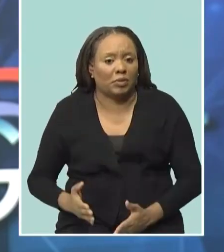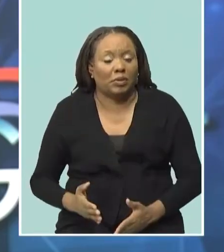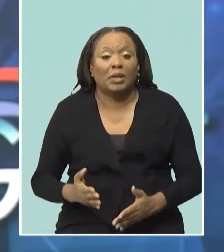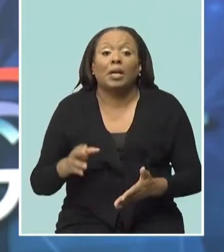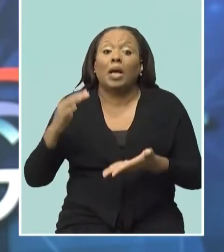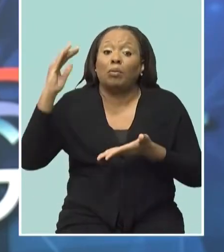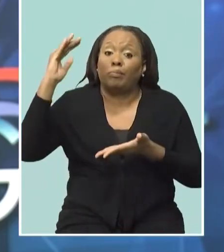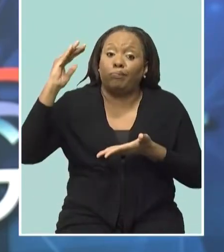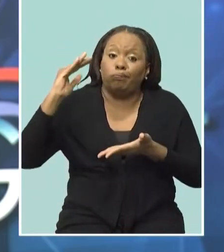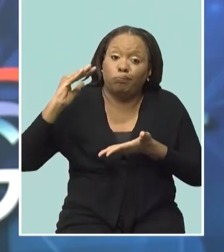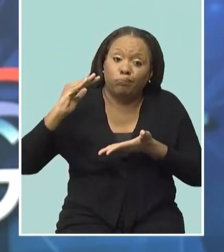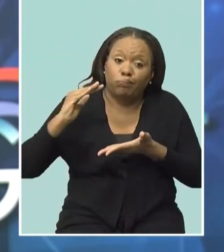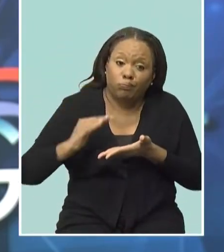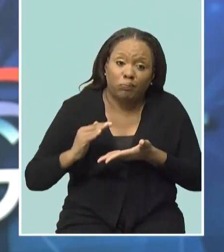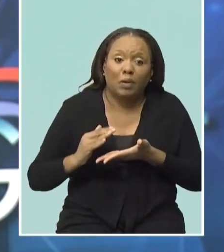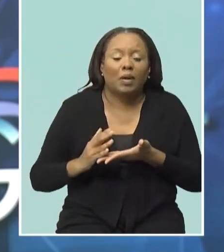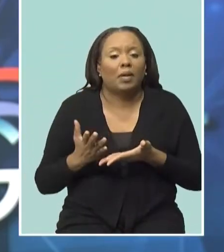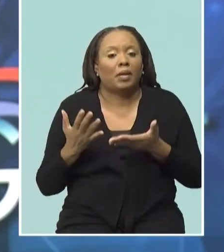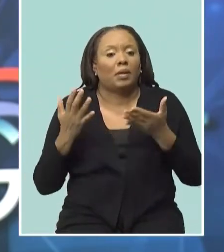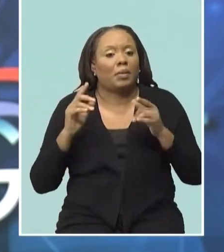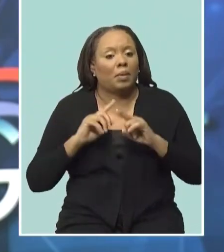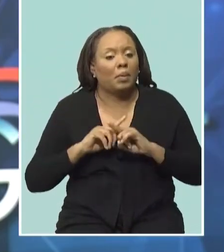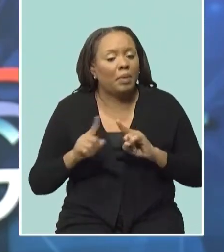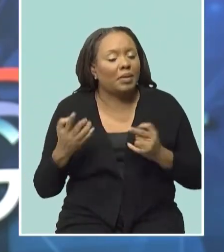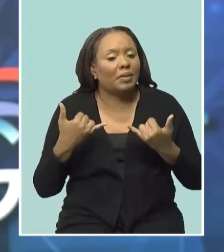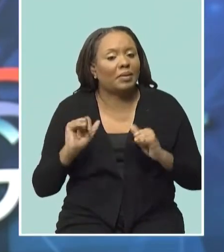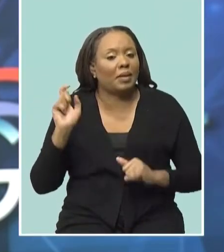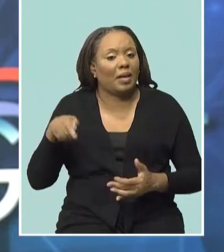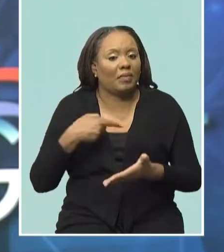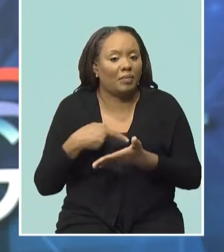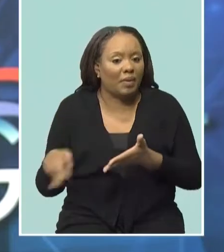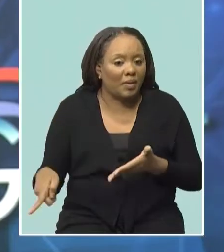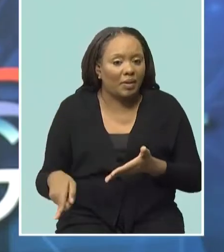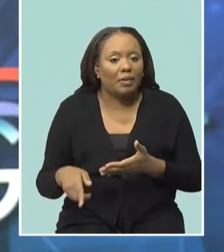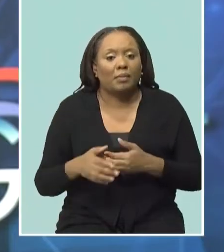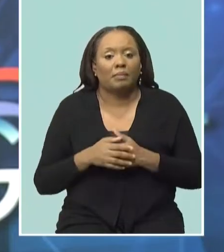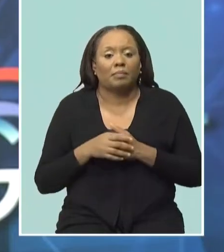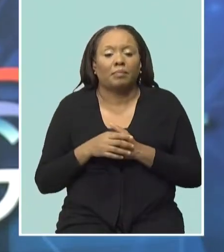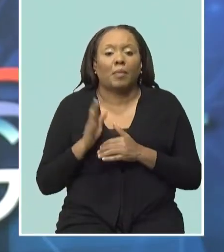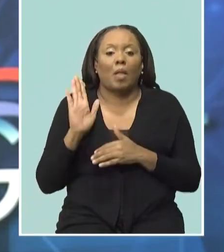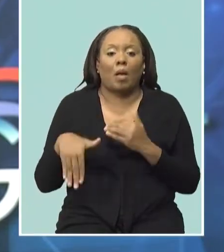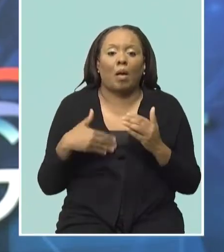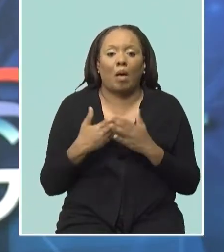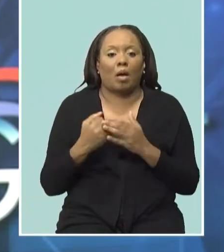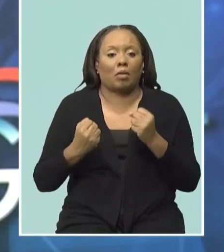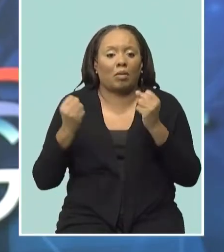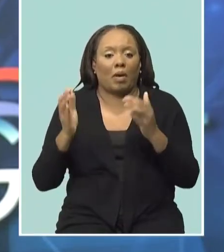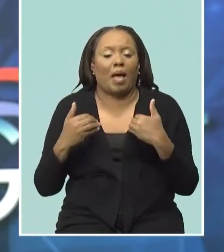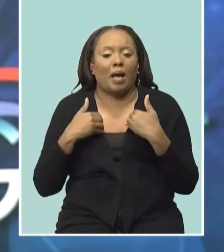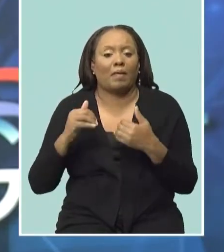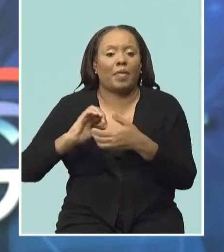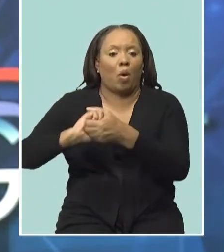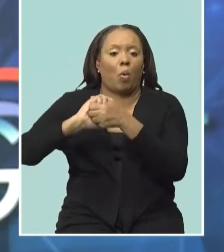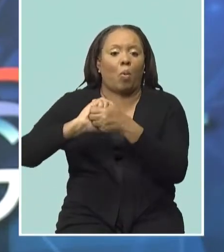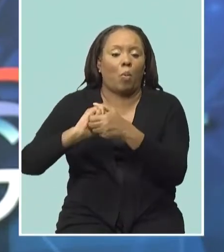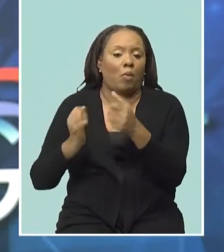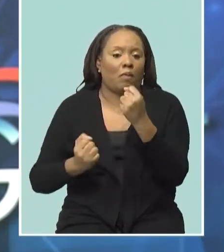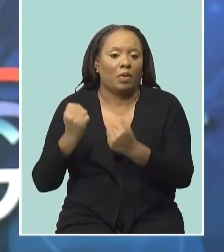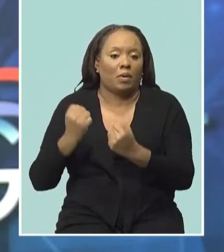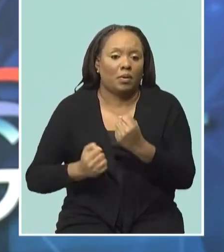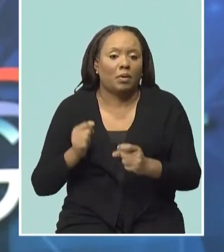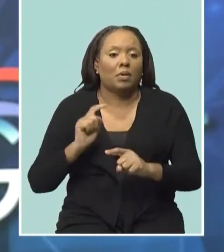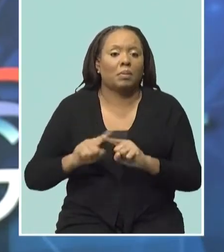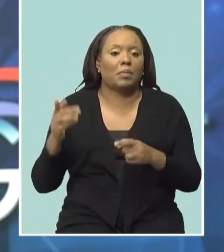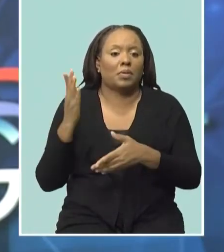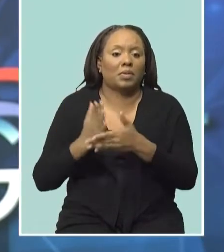to about $75,000 every 2 weeks, it is still a major cost that has to be covered. Mr. Thurwell says all of